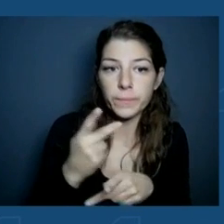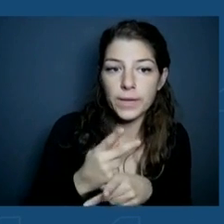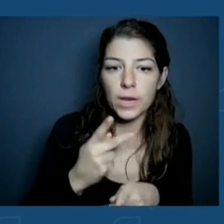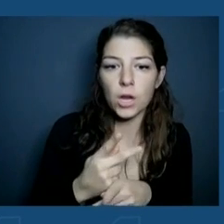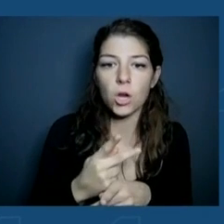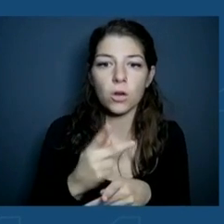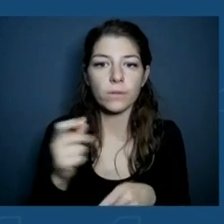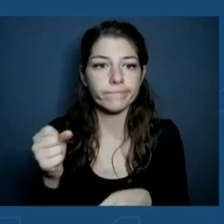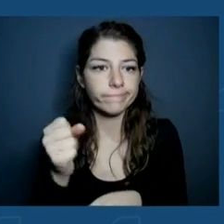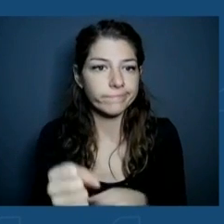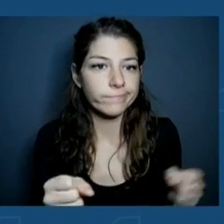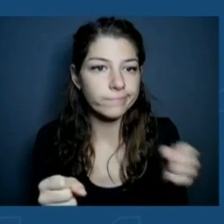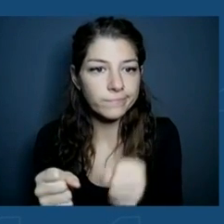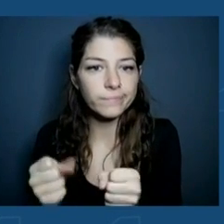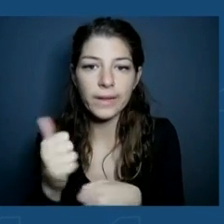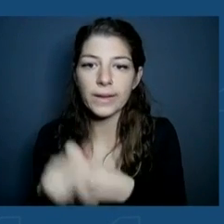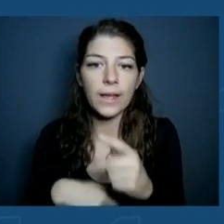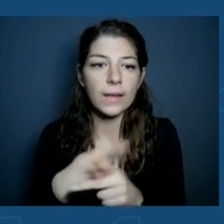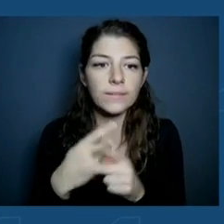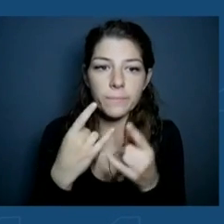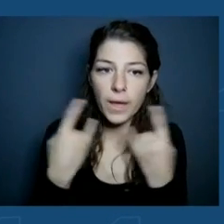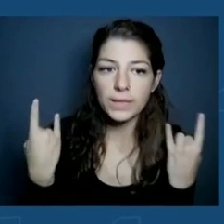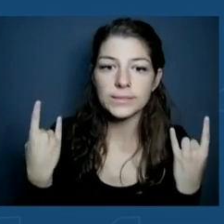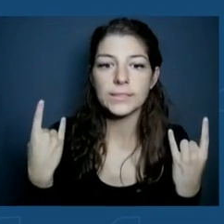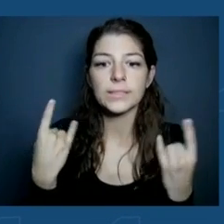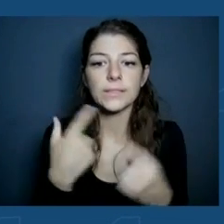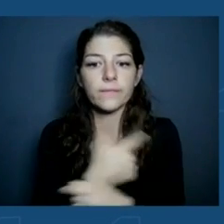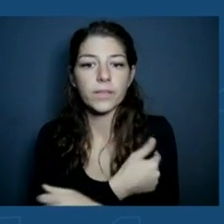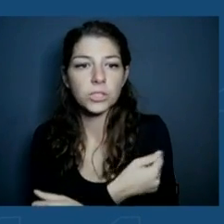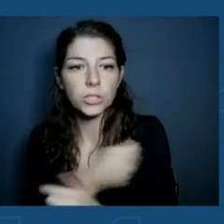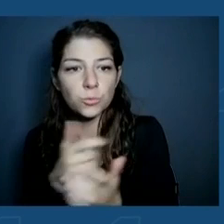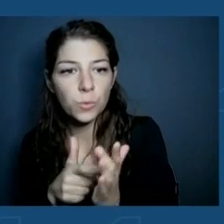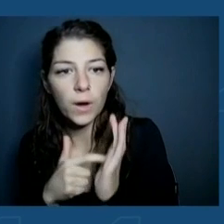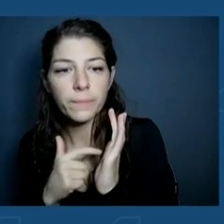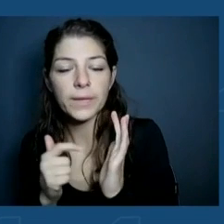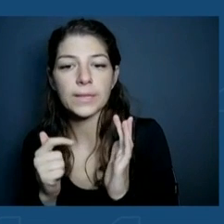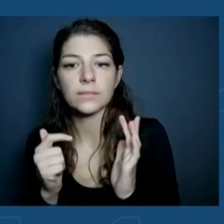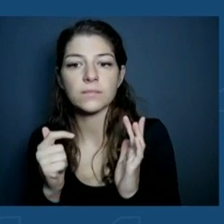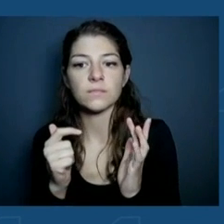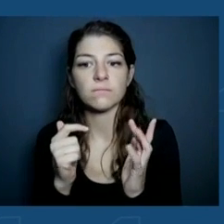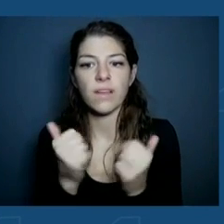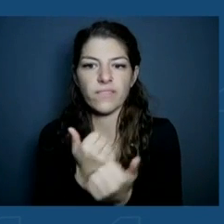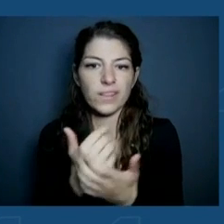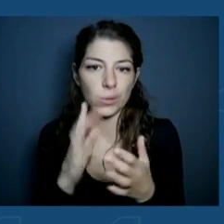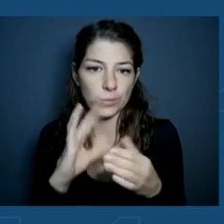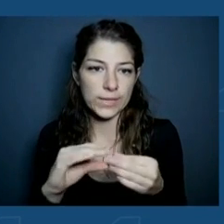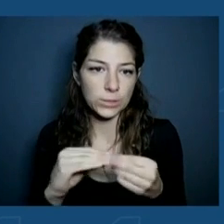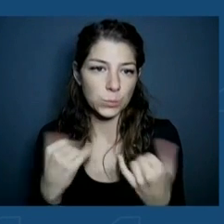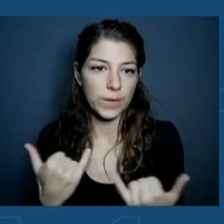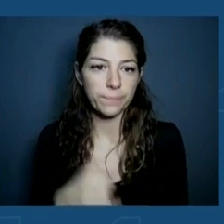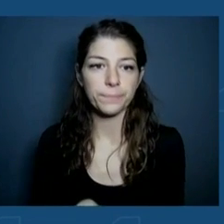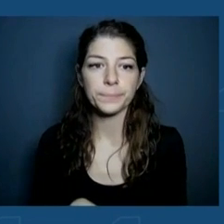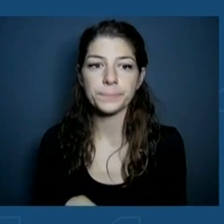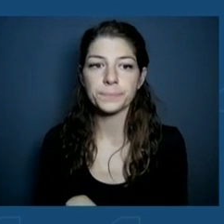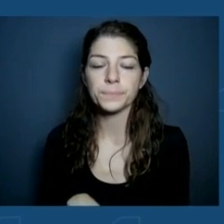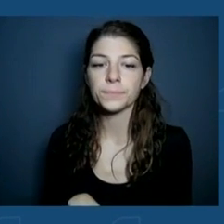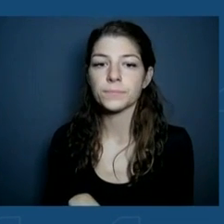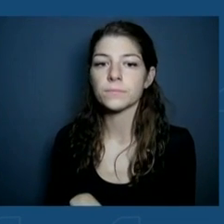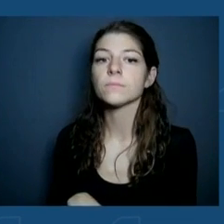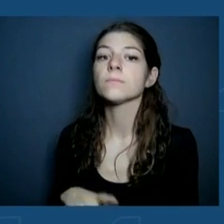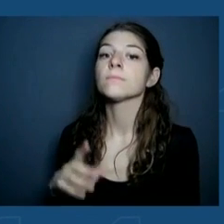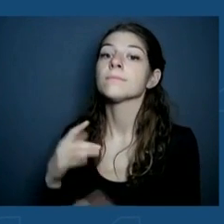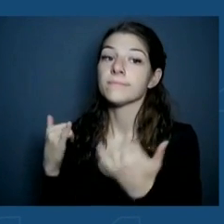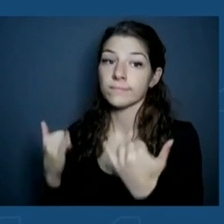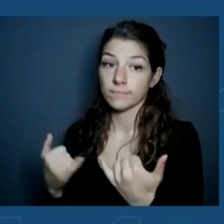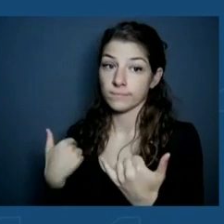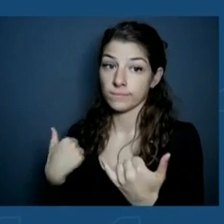any kind of masking, vaccination requirements, given all that you said today? We're at a place where we're